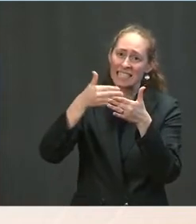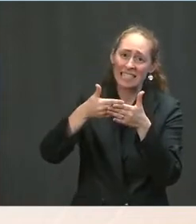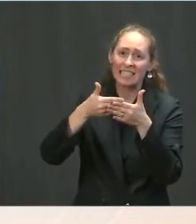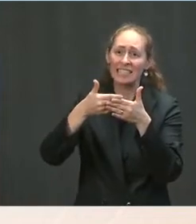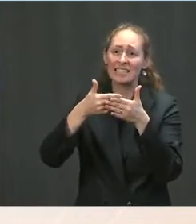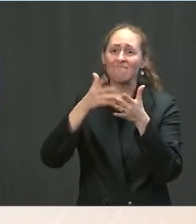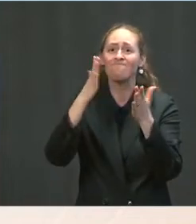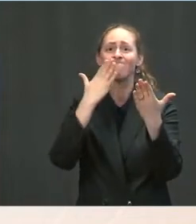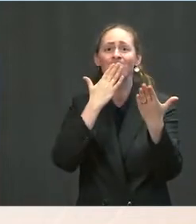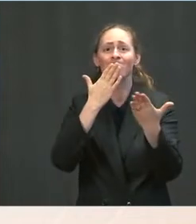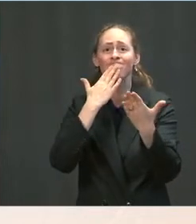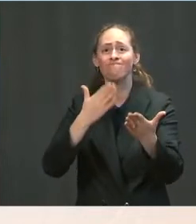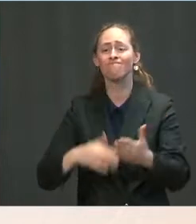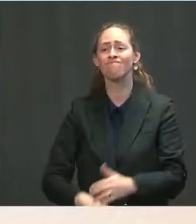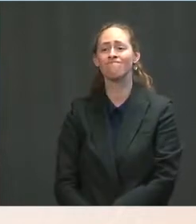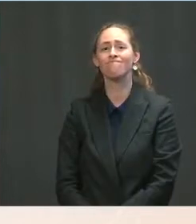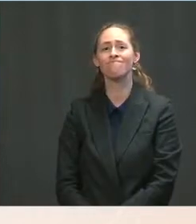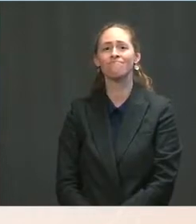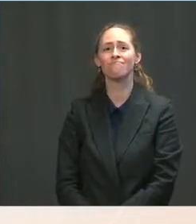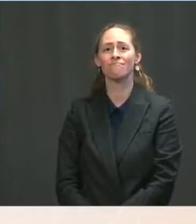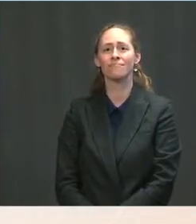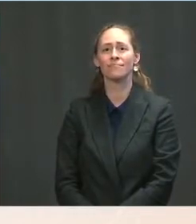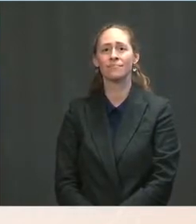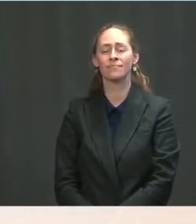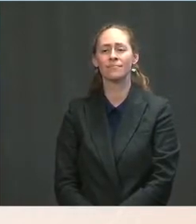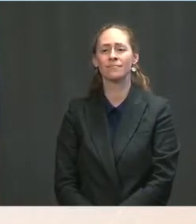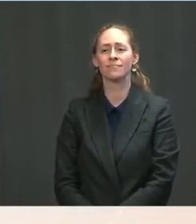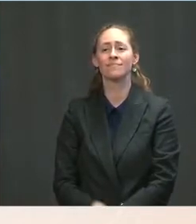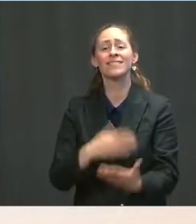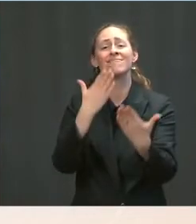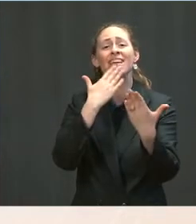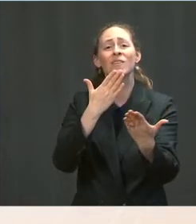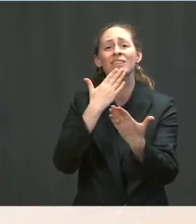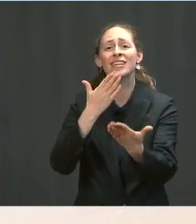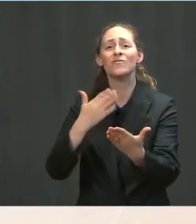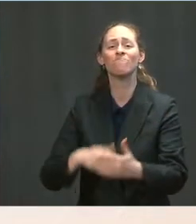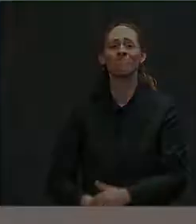much. Thank you. Thank you, everybody.